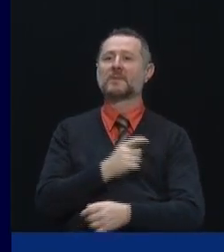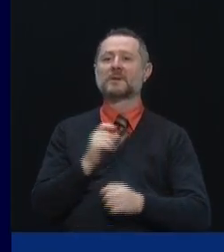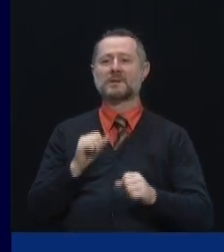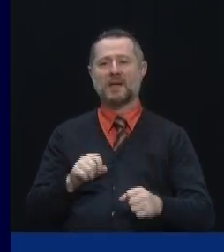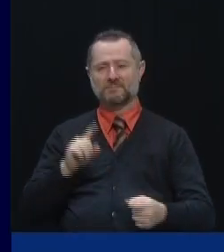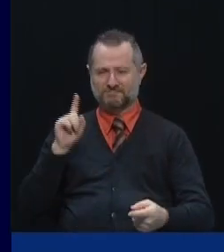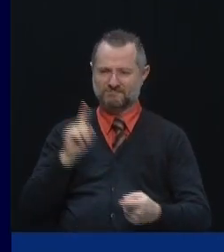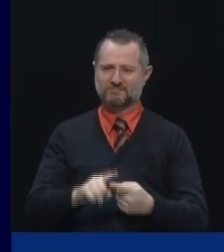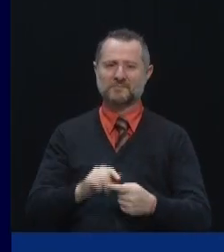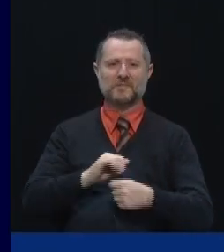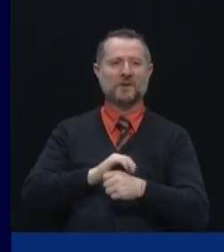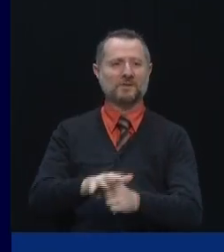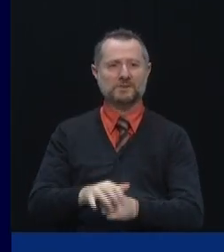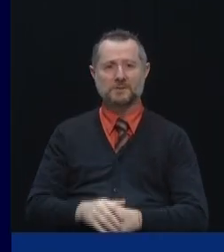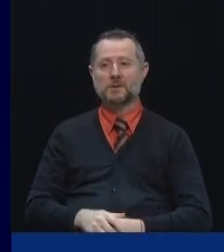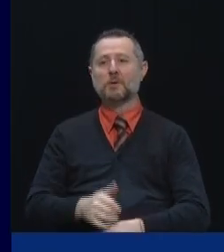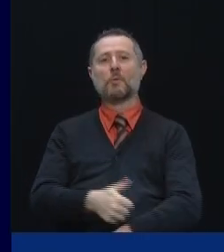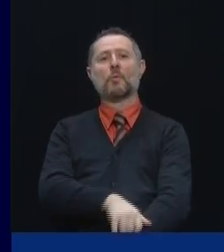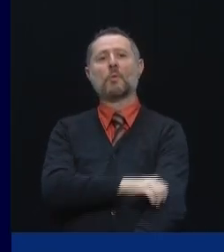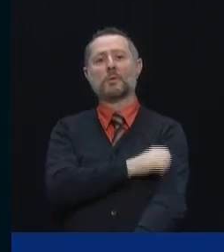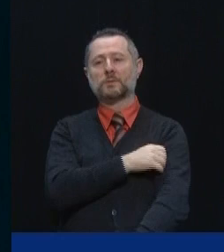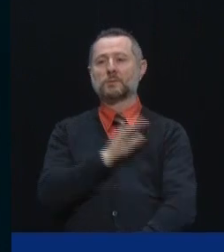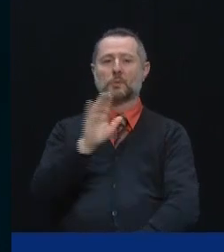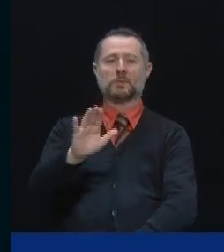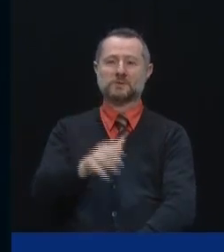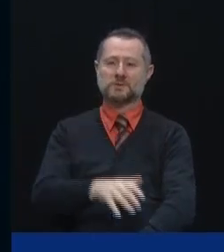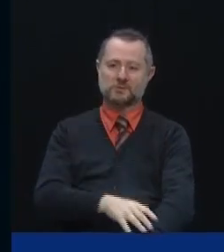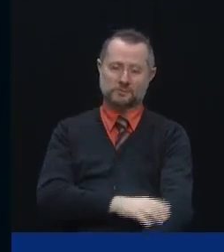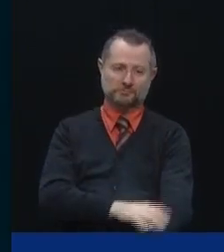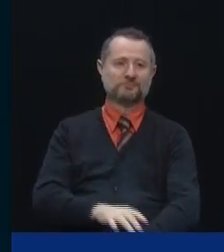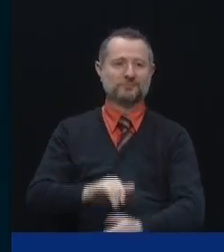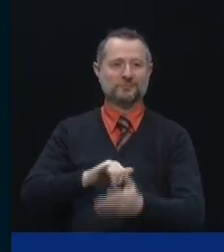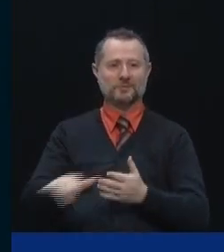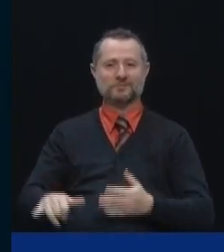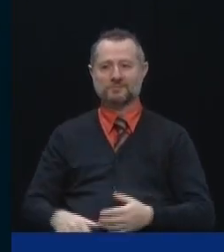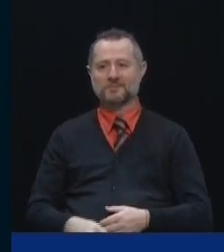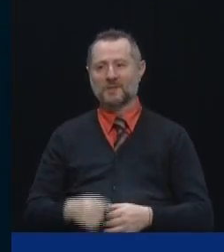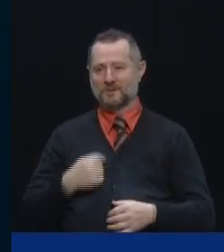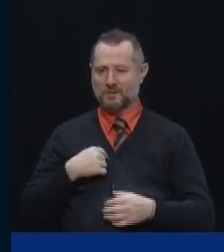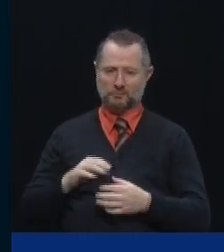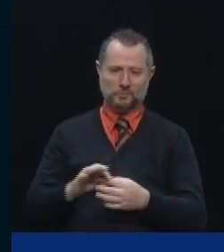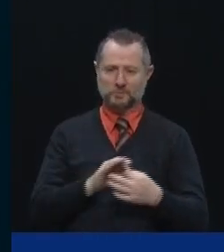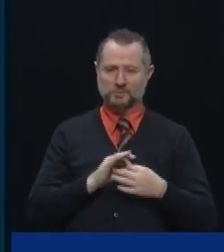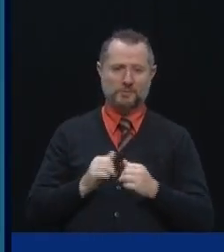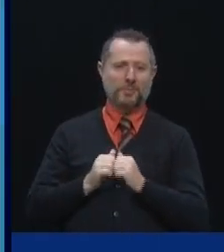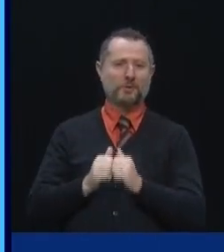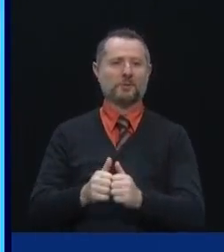Roll up your sleeves, New York. We're in this together. Together.